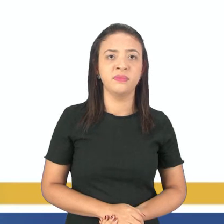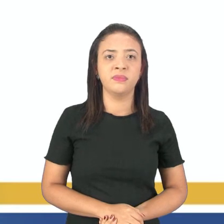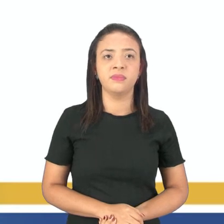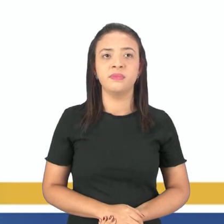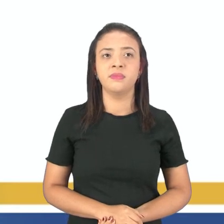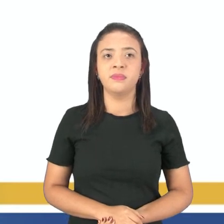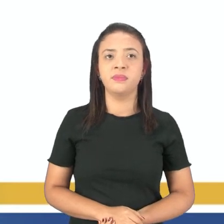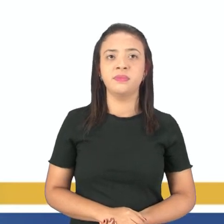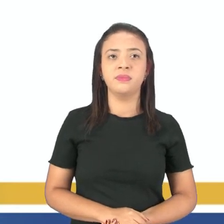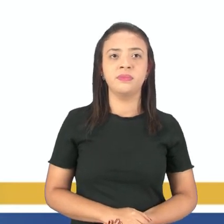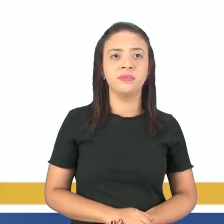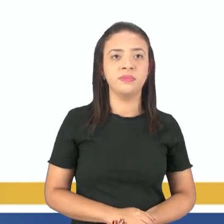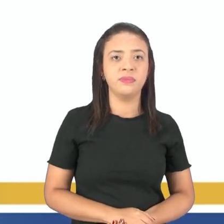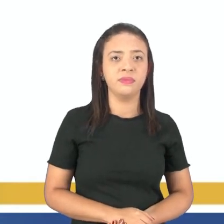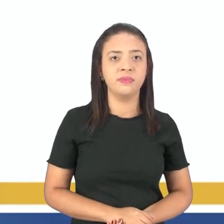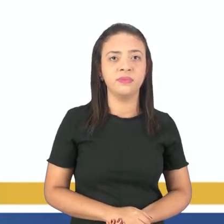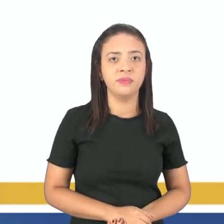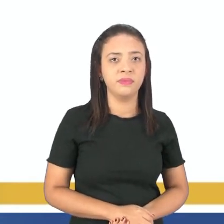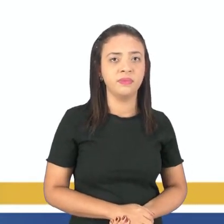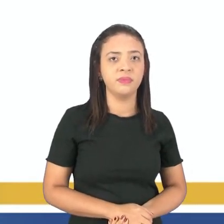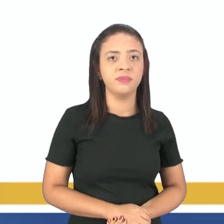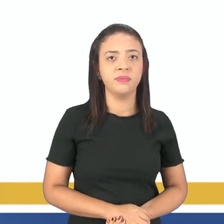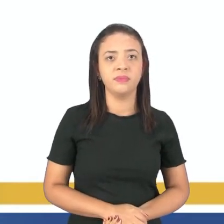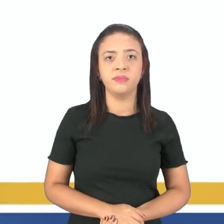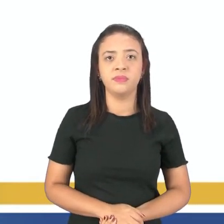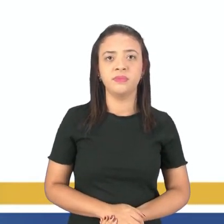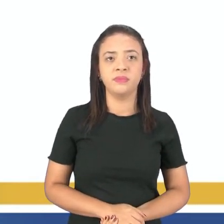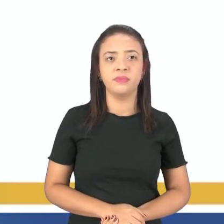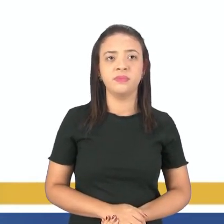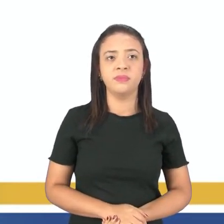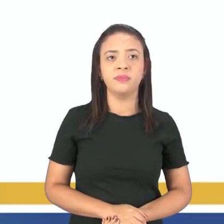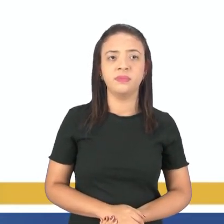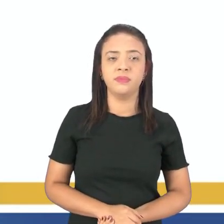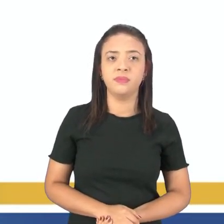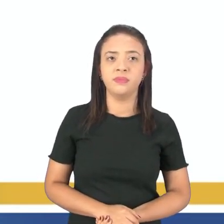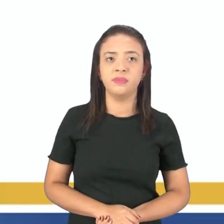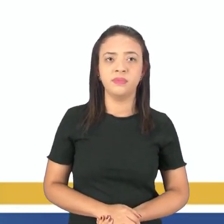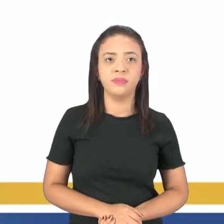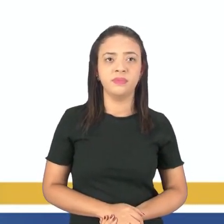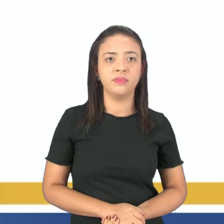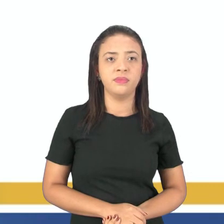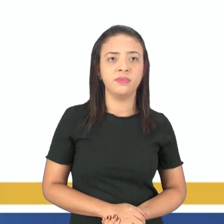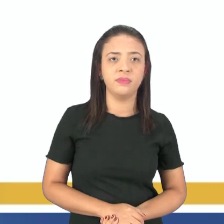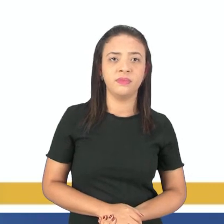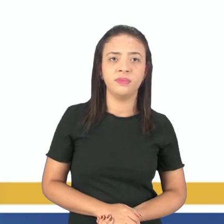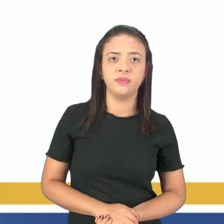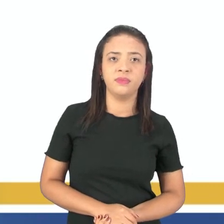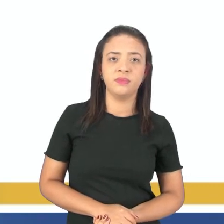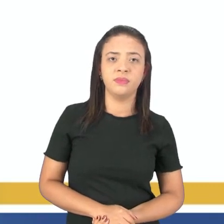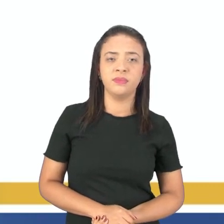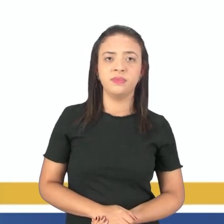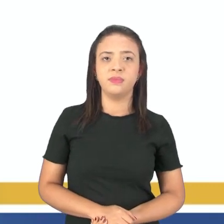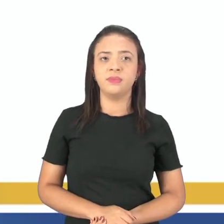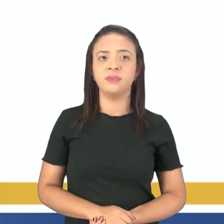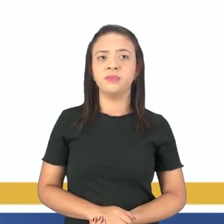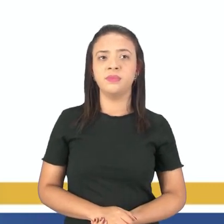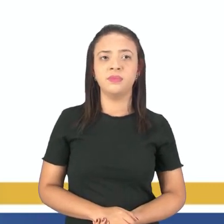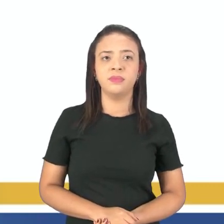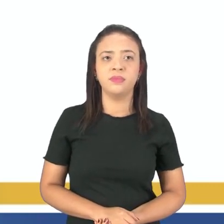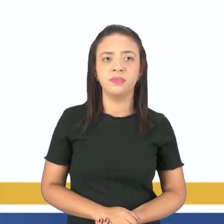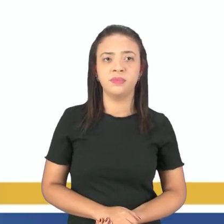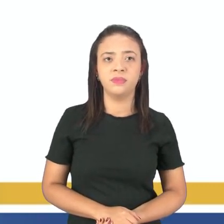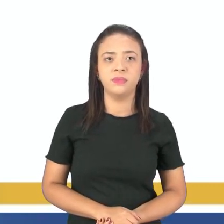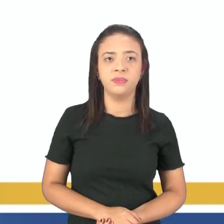face, and that you'd be reminded that for me, it isn't over. Never mind, I'll find someone like